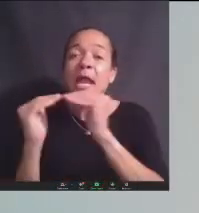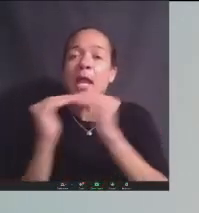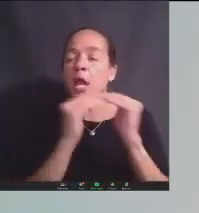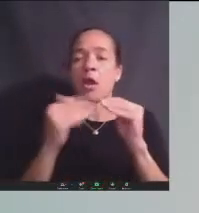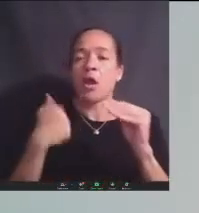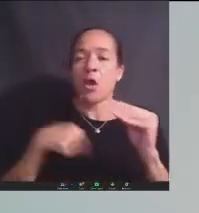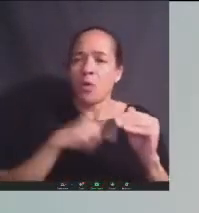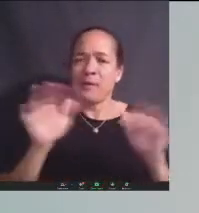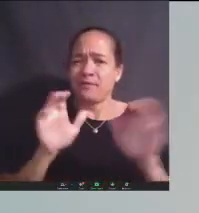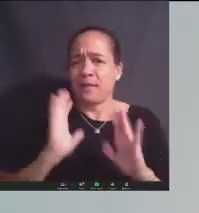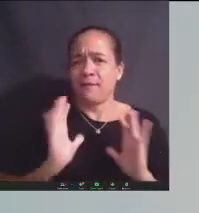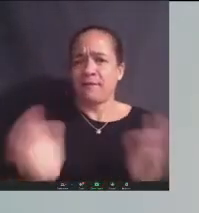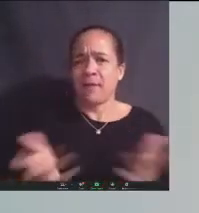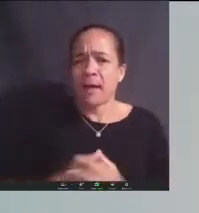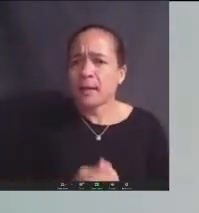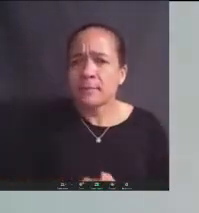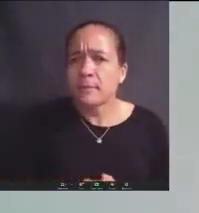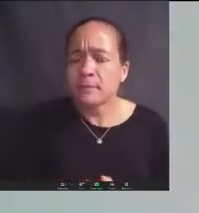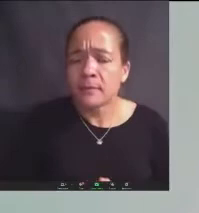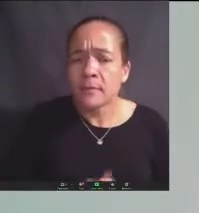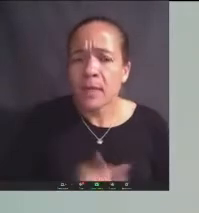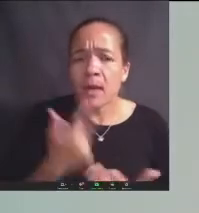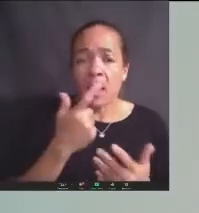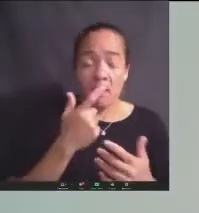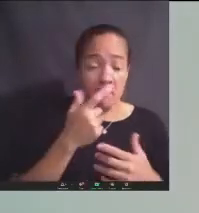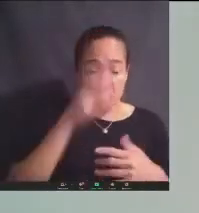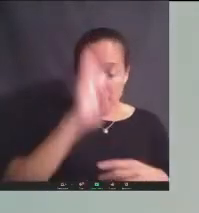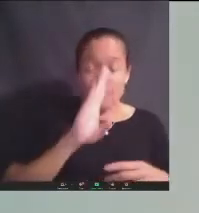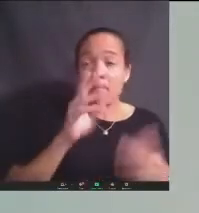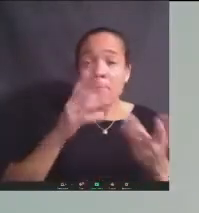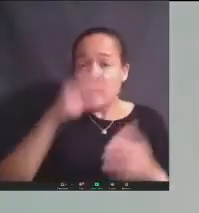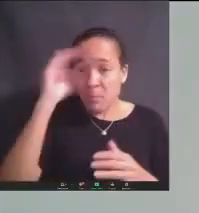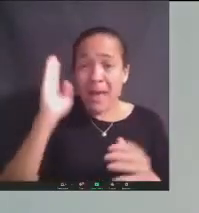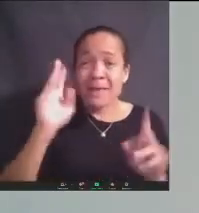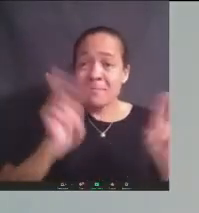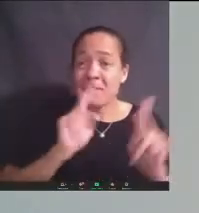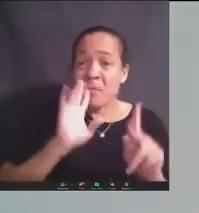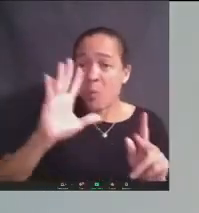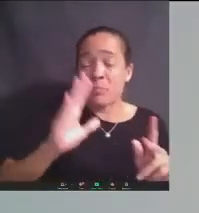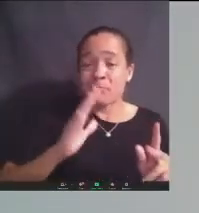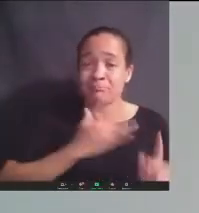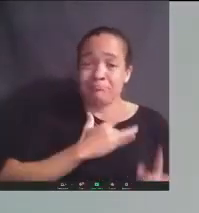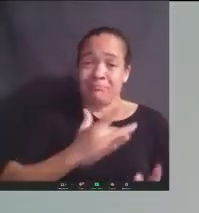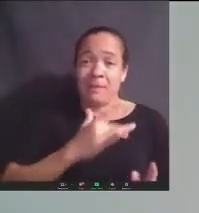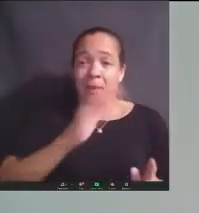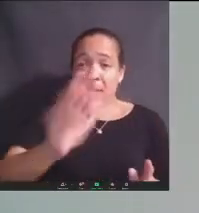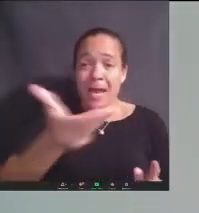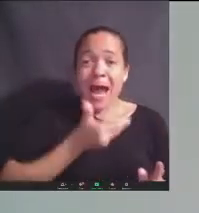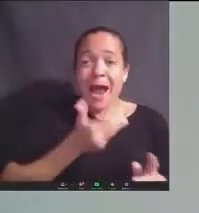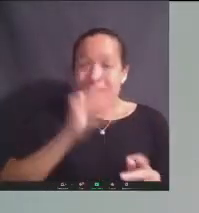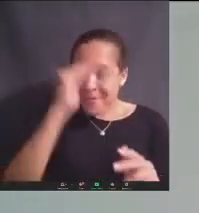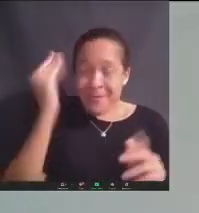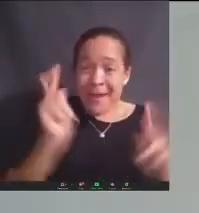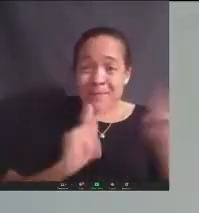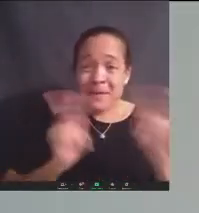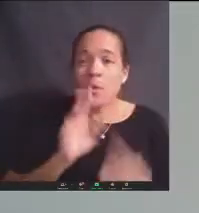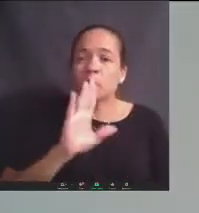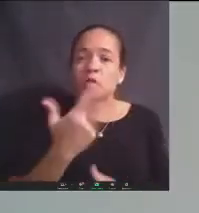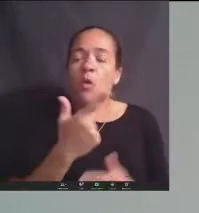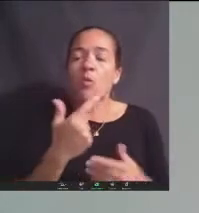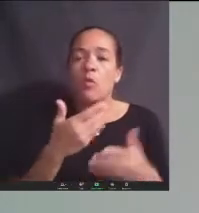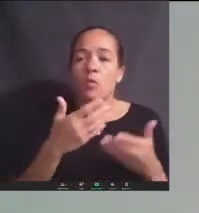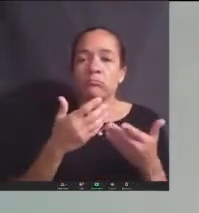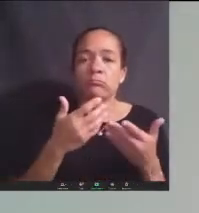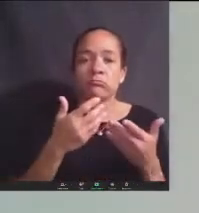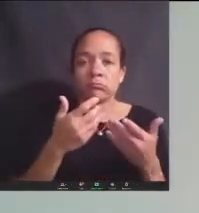are the number one employers of Black people. They're the ones who are most likely to hire Black people, right? So if they get access to capital, then maybe you'd have, with